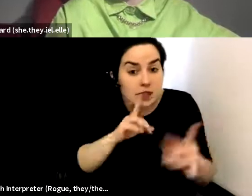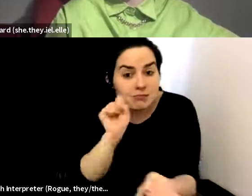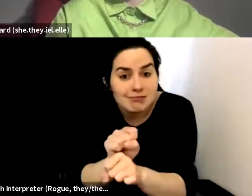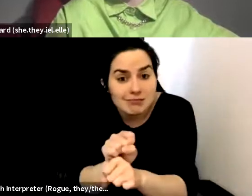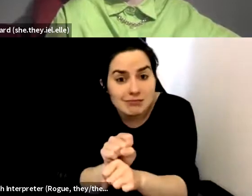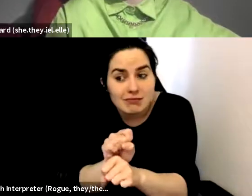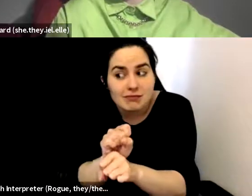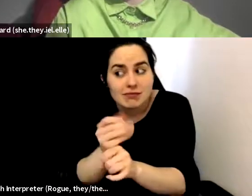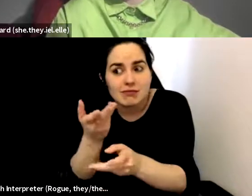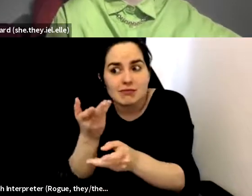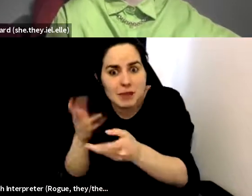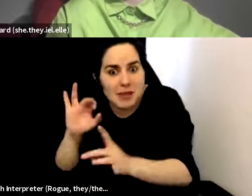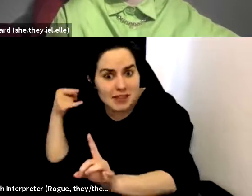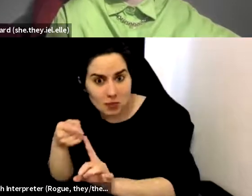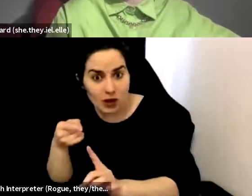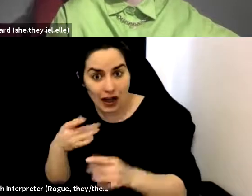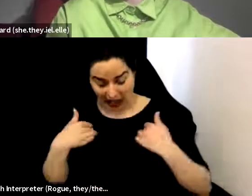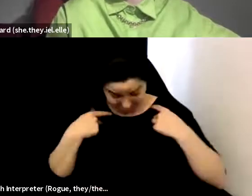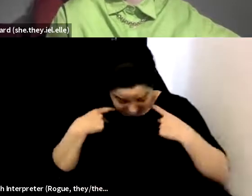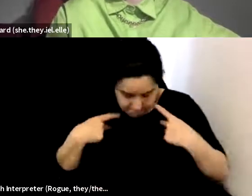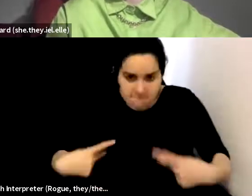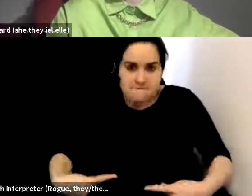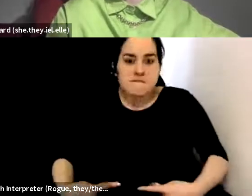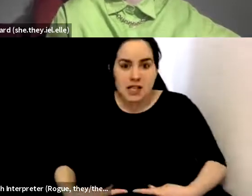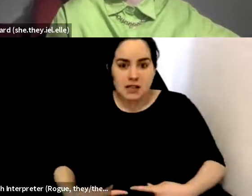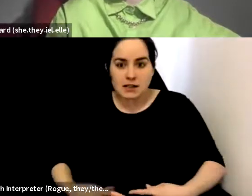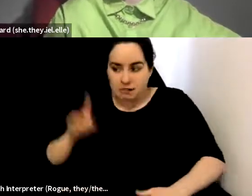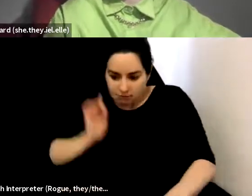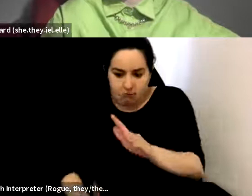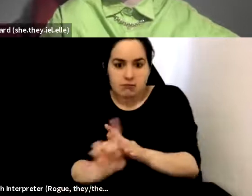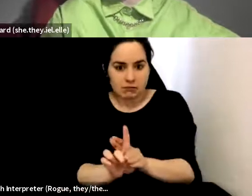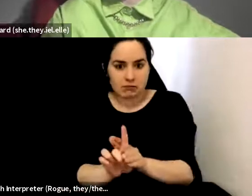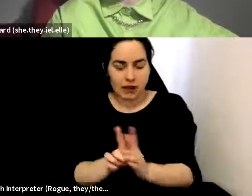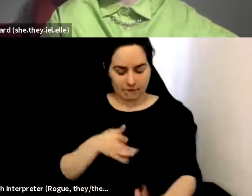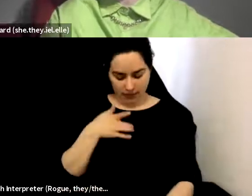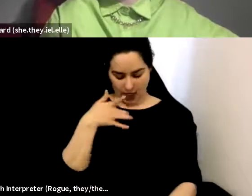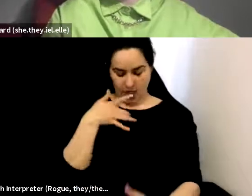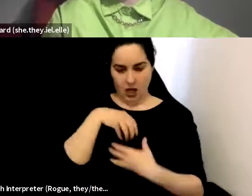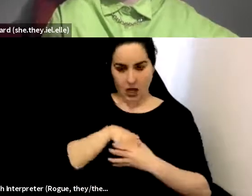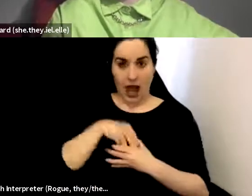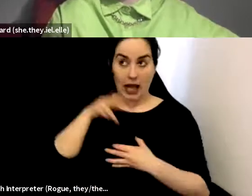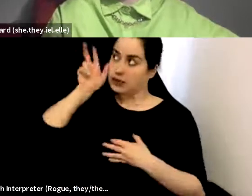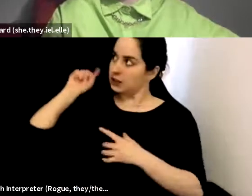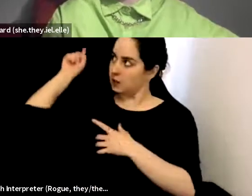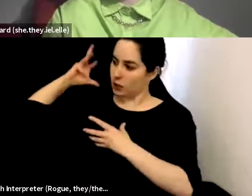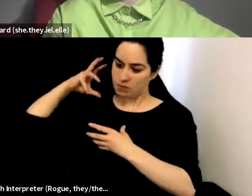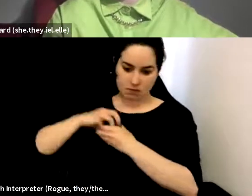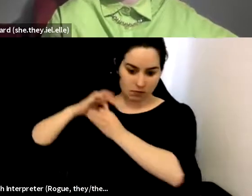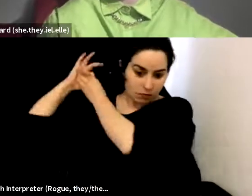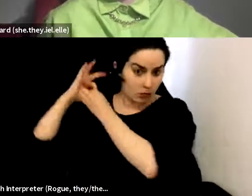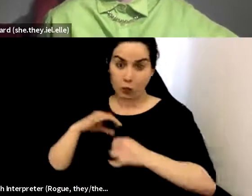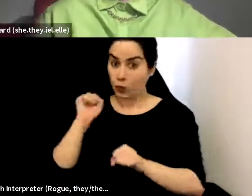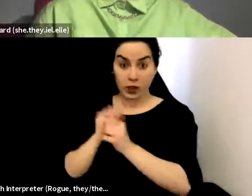I physically feel them, and they physically show up, and I hear them, and we work together,